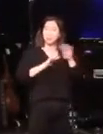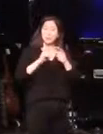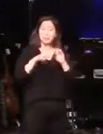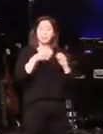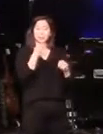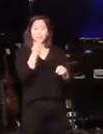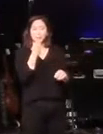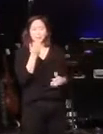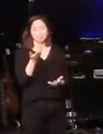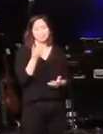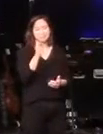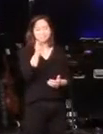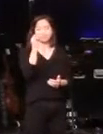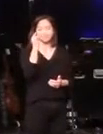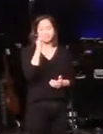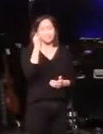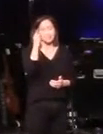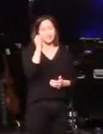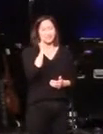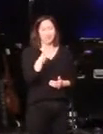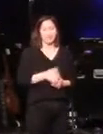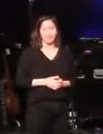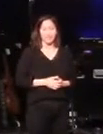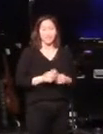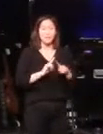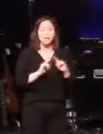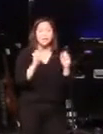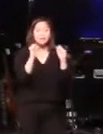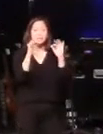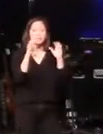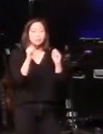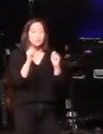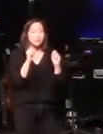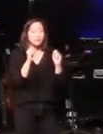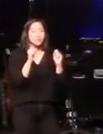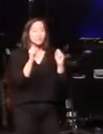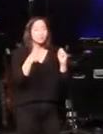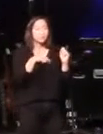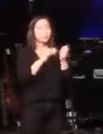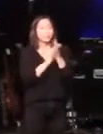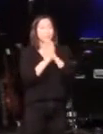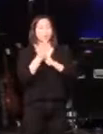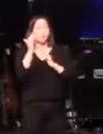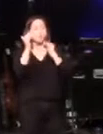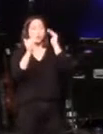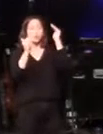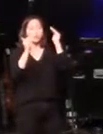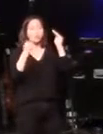house. But it's amazing how as adults we can turn around going, oh, God, are you going to feed me tomorrow?